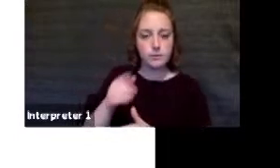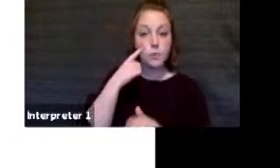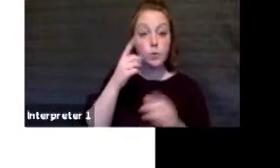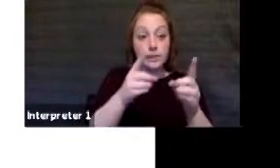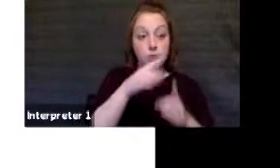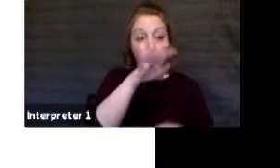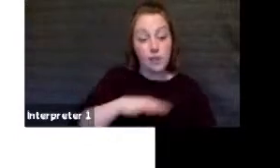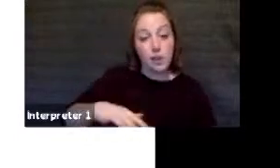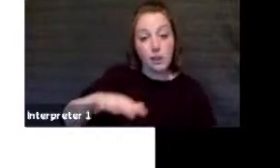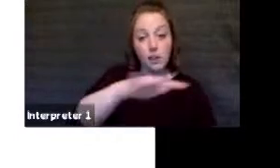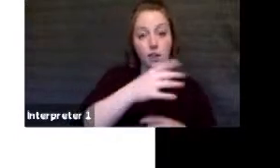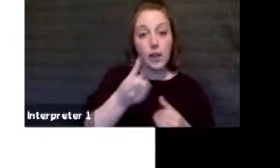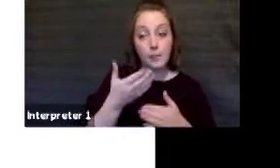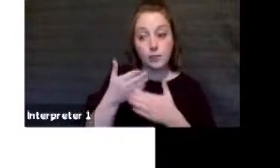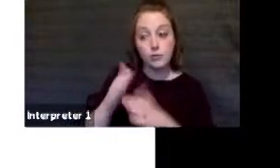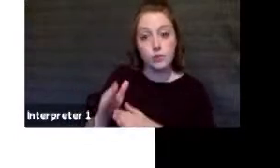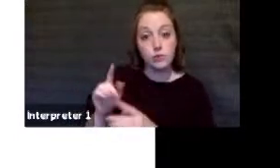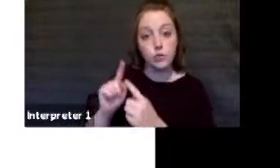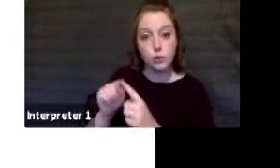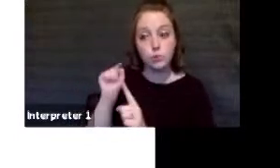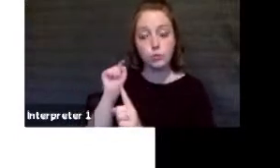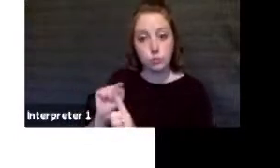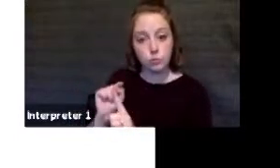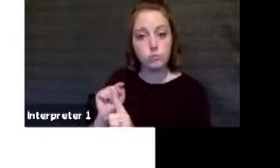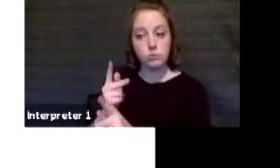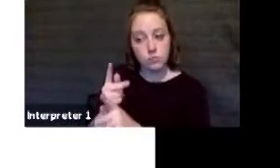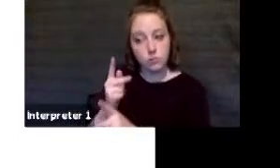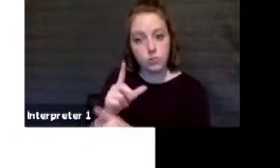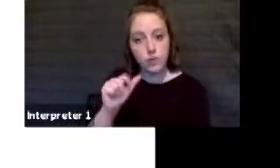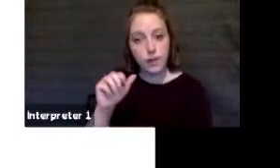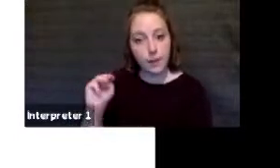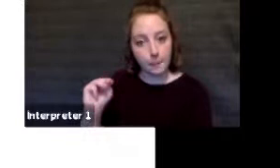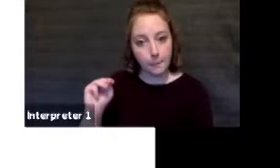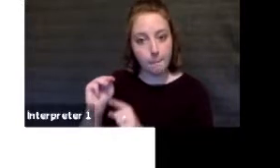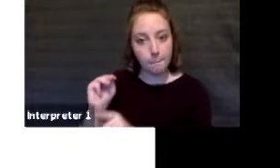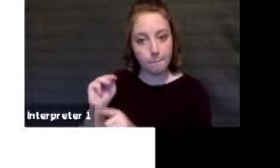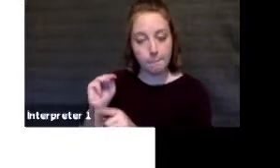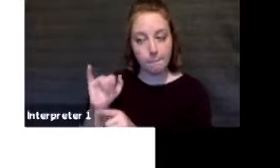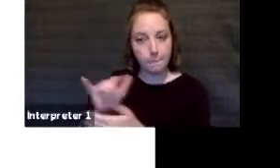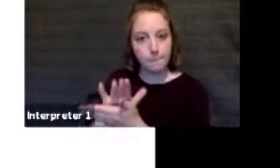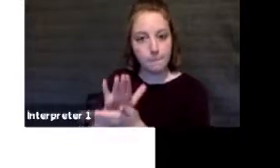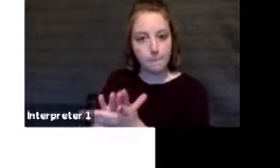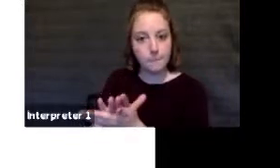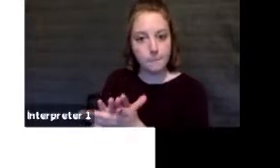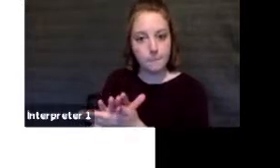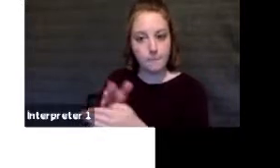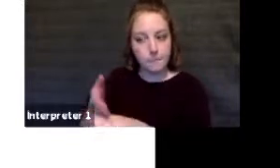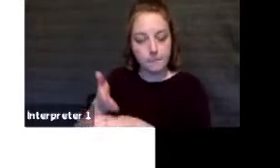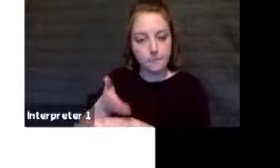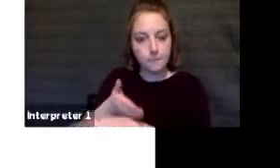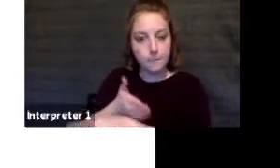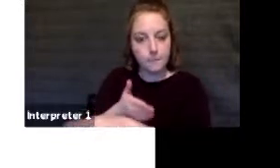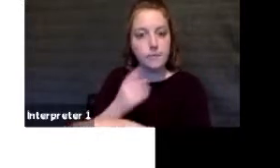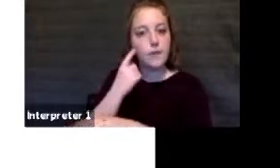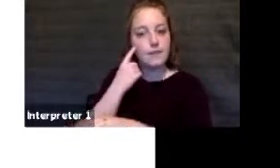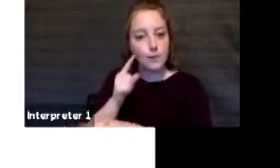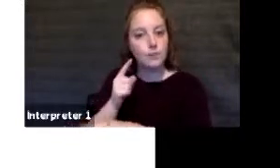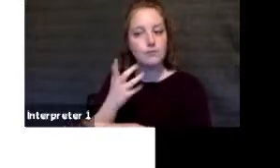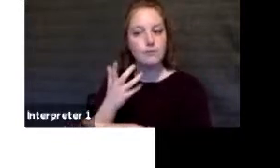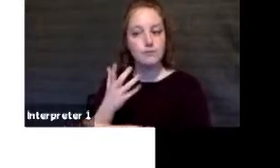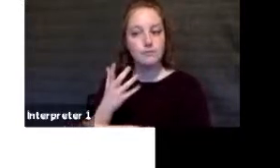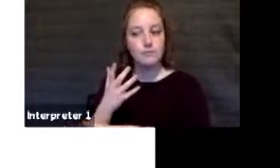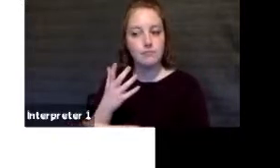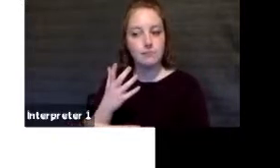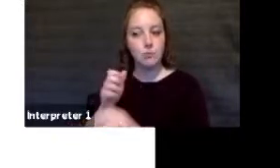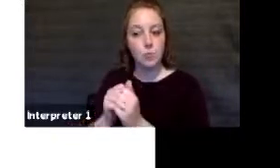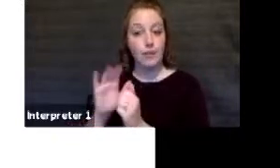were specifically for maintaining Lake Erie Montessori Magnet School at the level that the facility is at